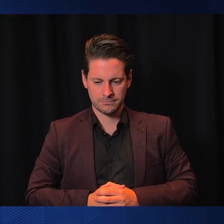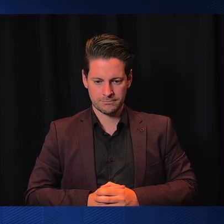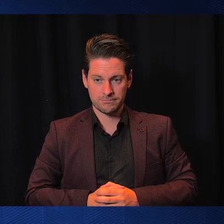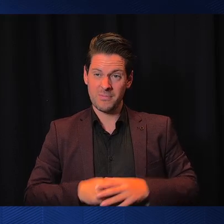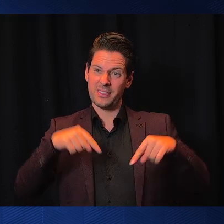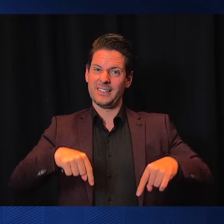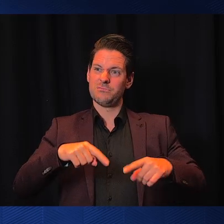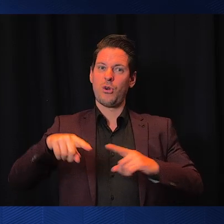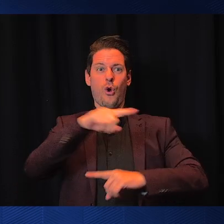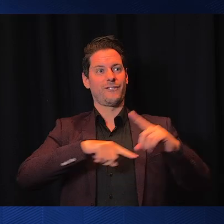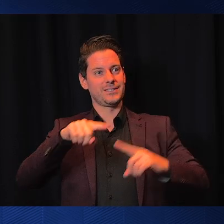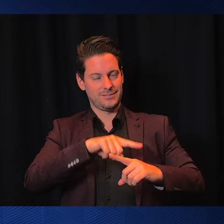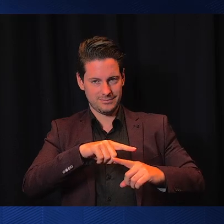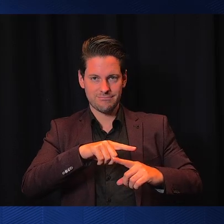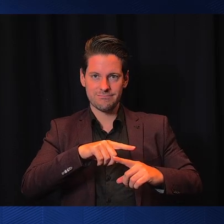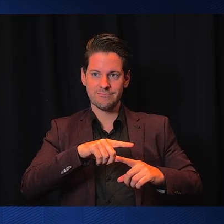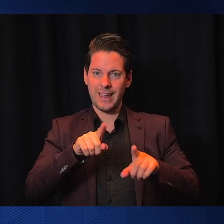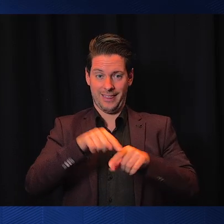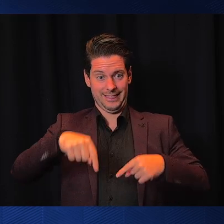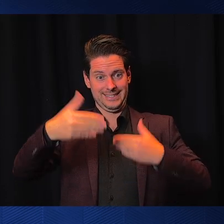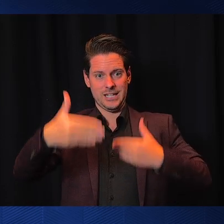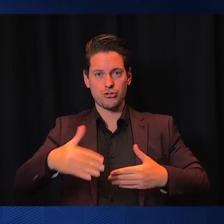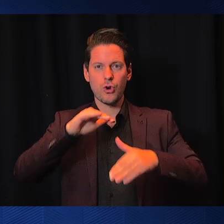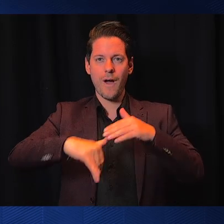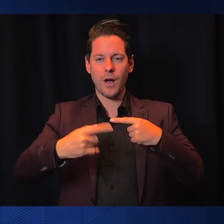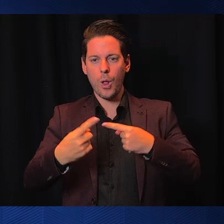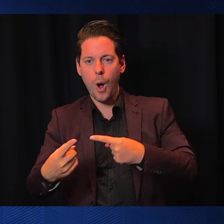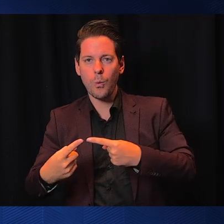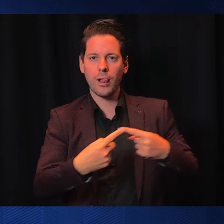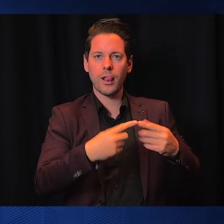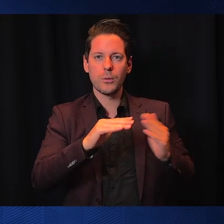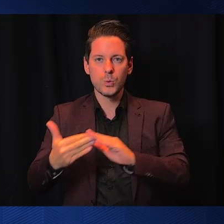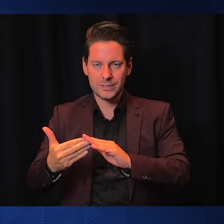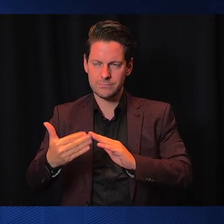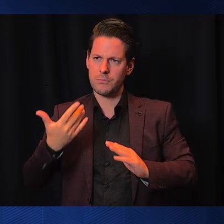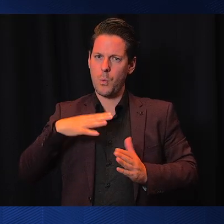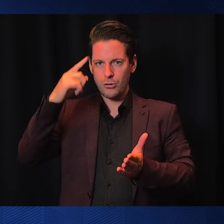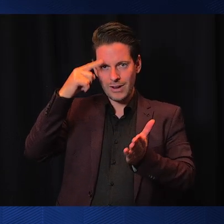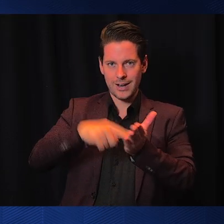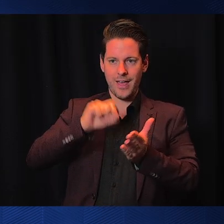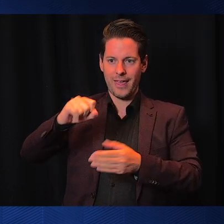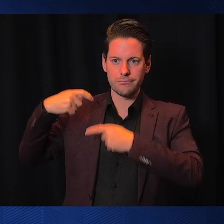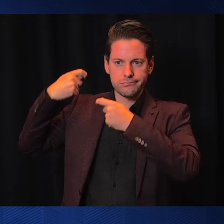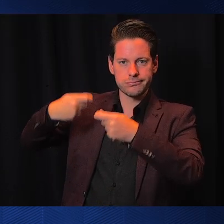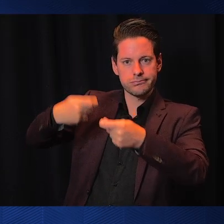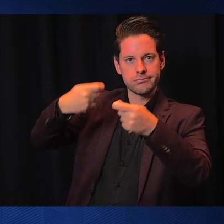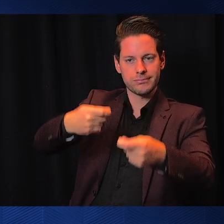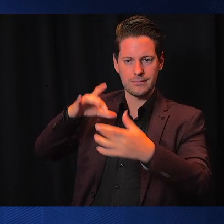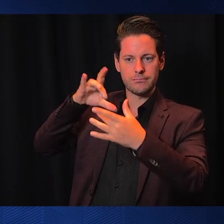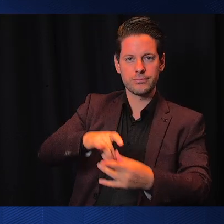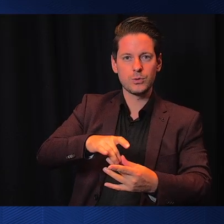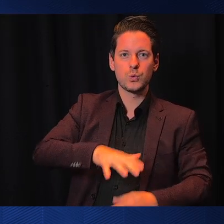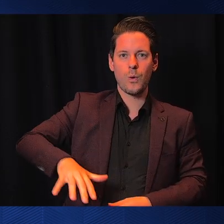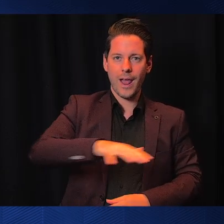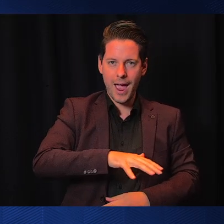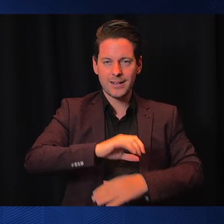this conference, and particularly the context of this session on localization, I want to recognize traditional custodians' connection to land,